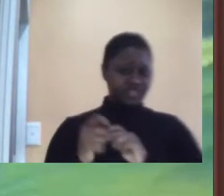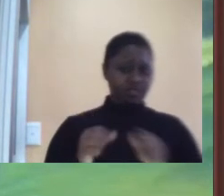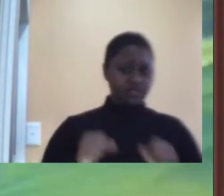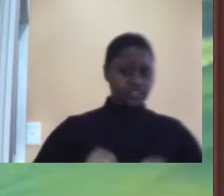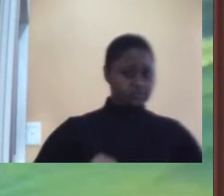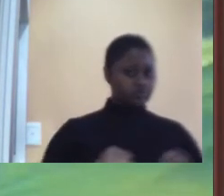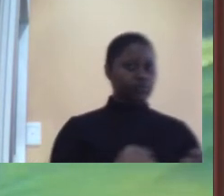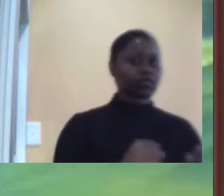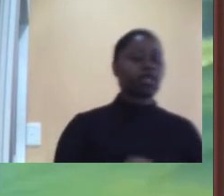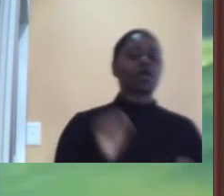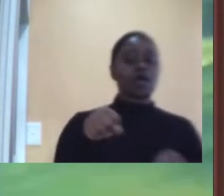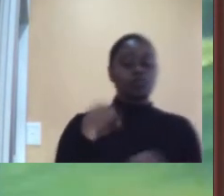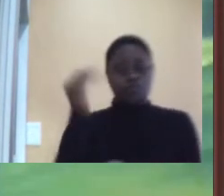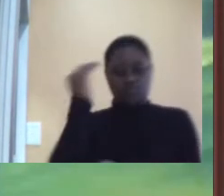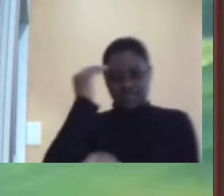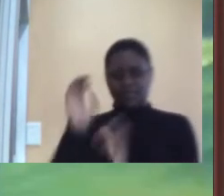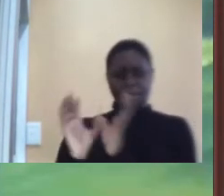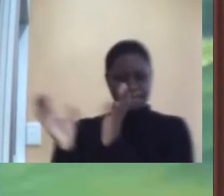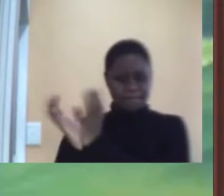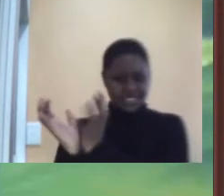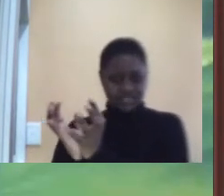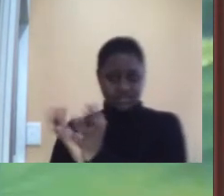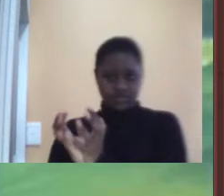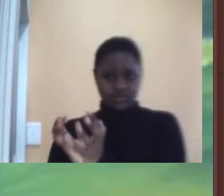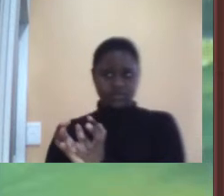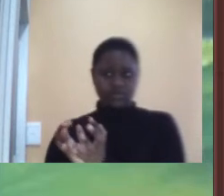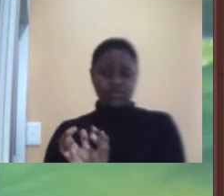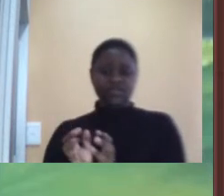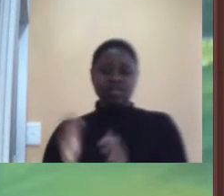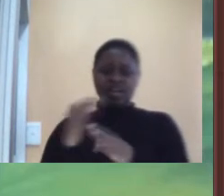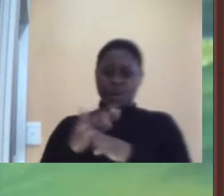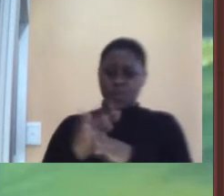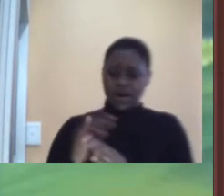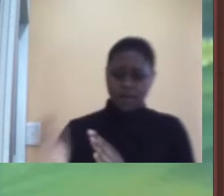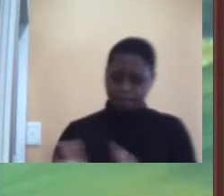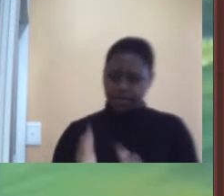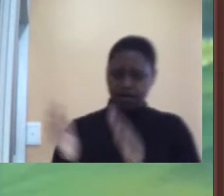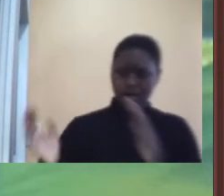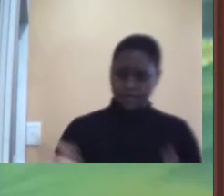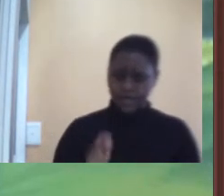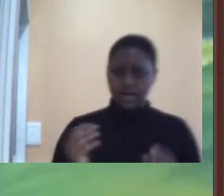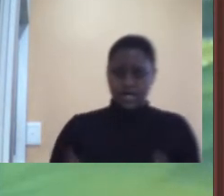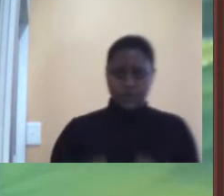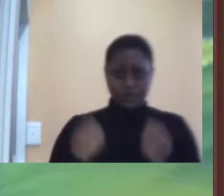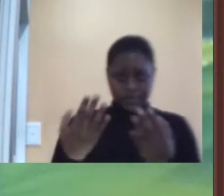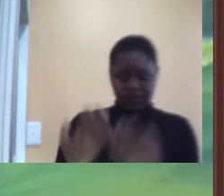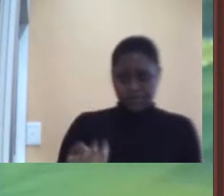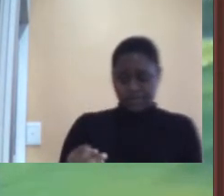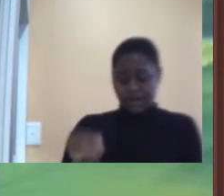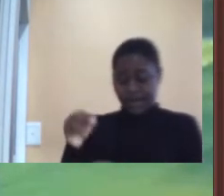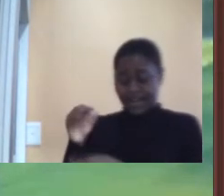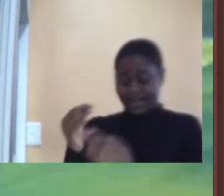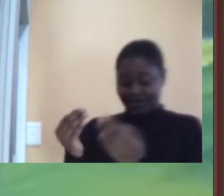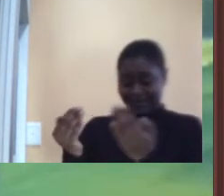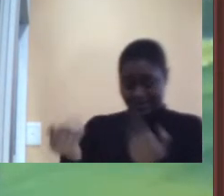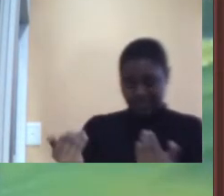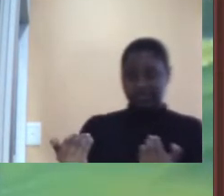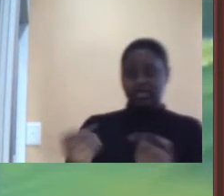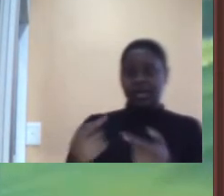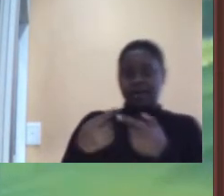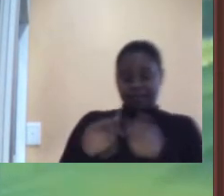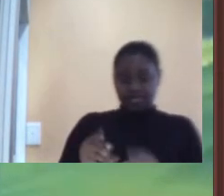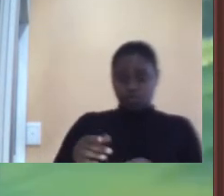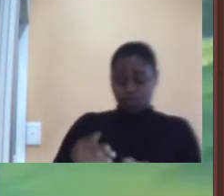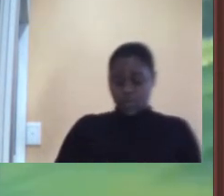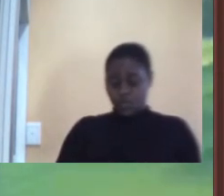I know that in the first meeting, the manner in which our work was organized did not give a good impression to the SCOPA. But we